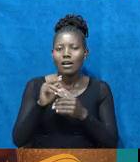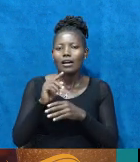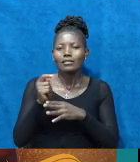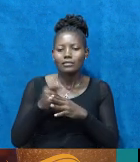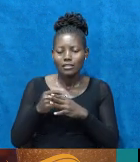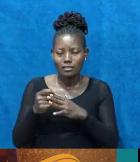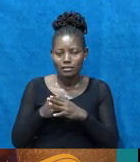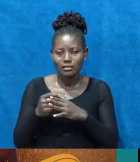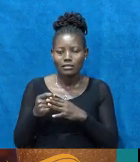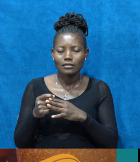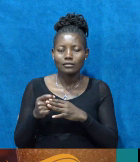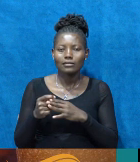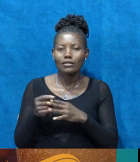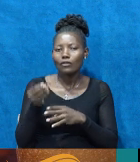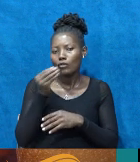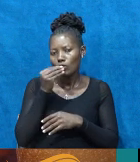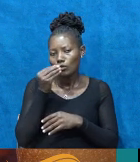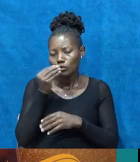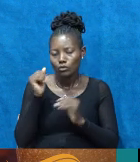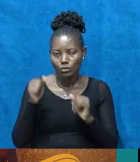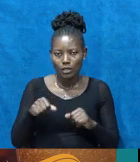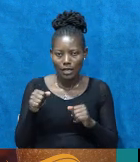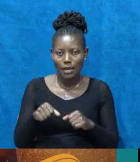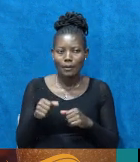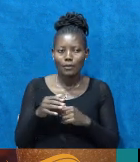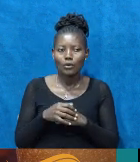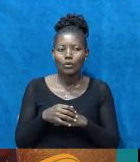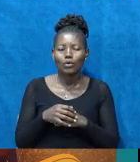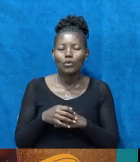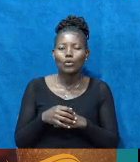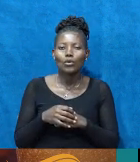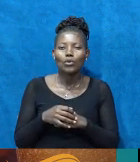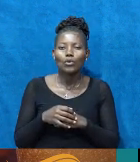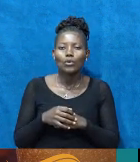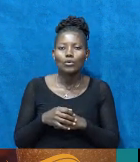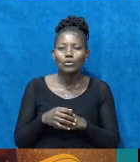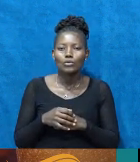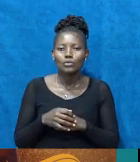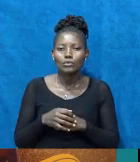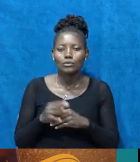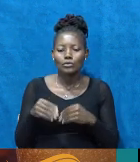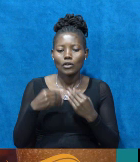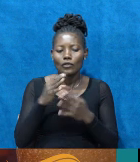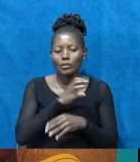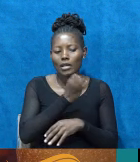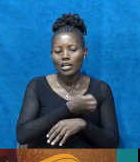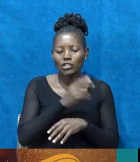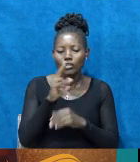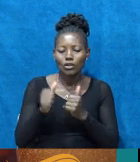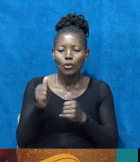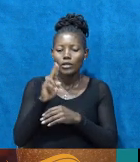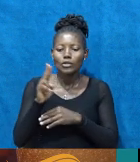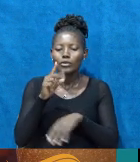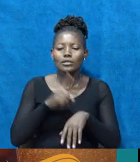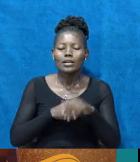in a post-training or a post-match or a post-competition meal to be able to replenish what they have used